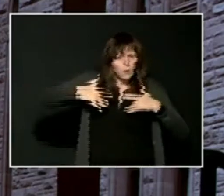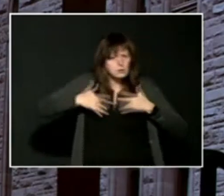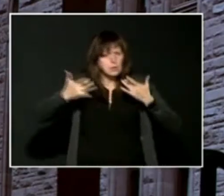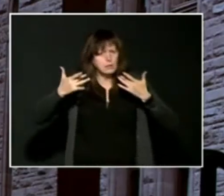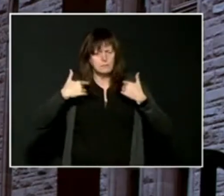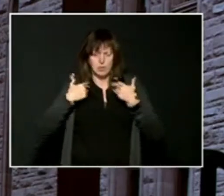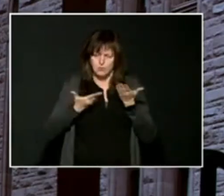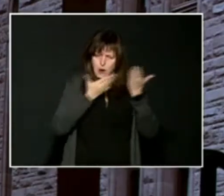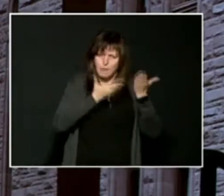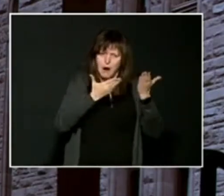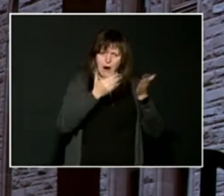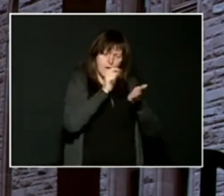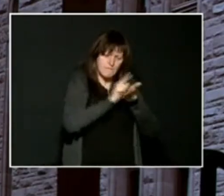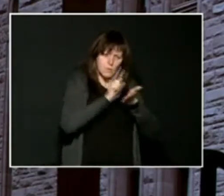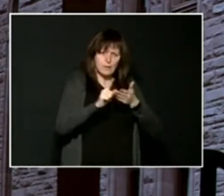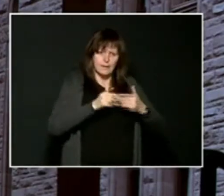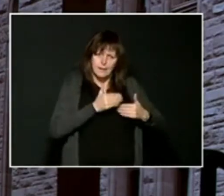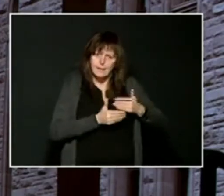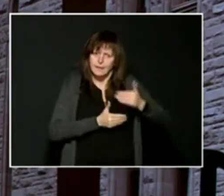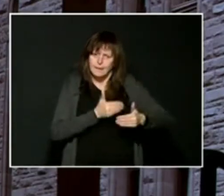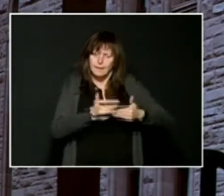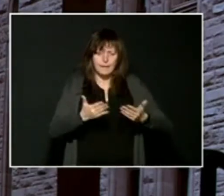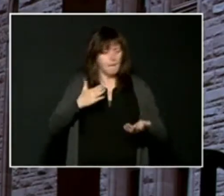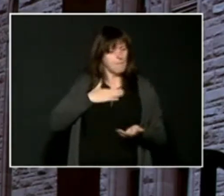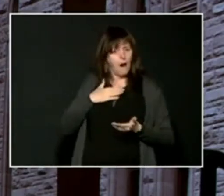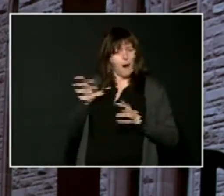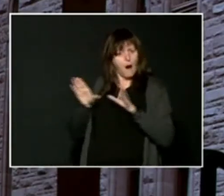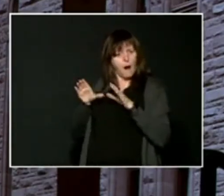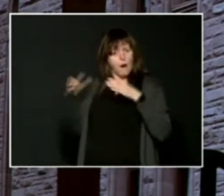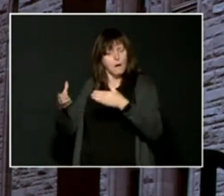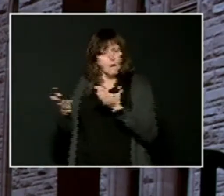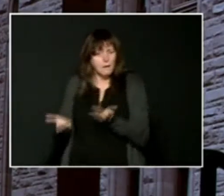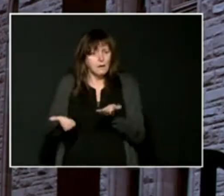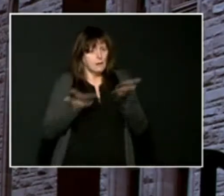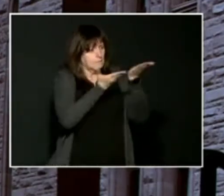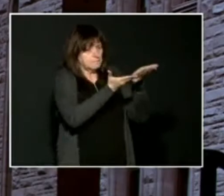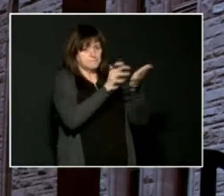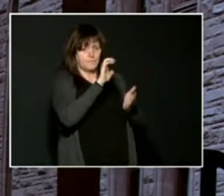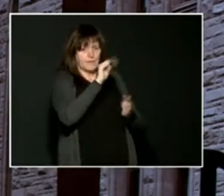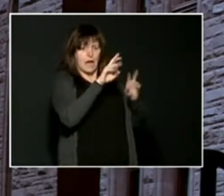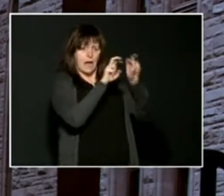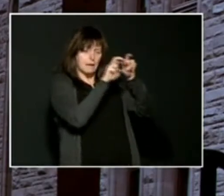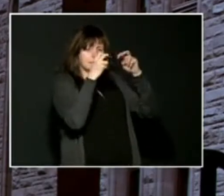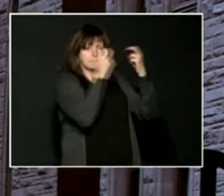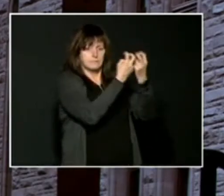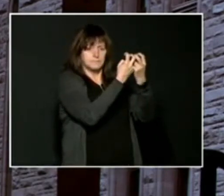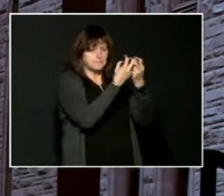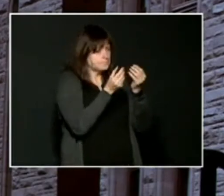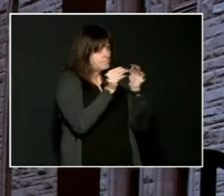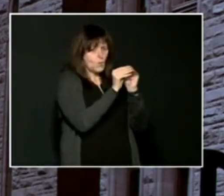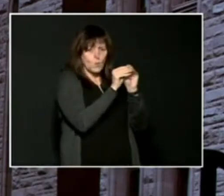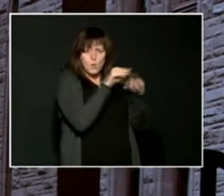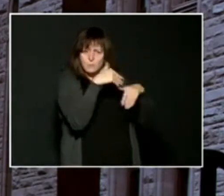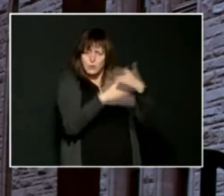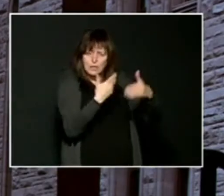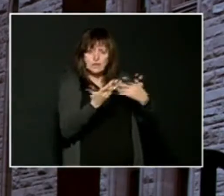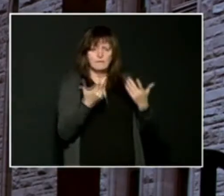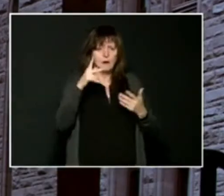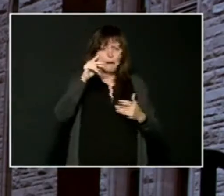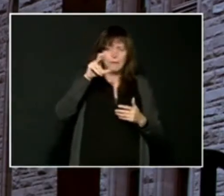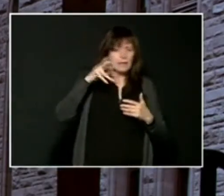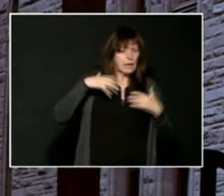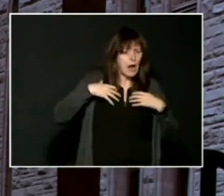from my table, to the Cabinet to move more quickly, to put more health units into areas of lockdown, which we